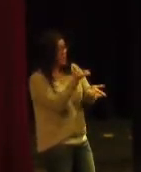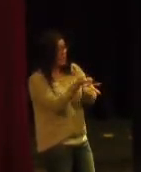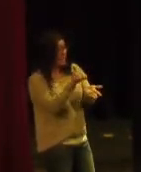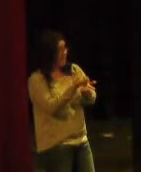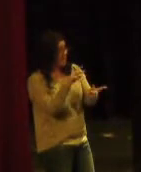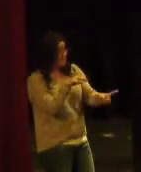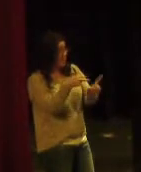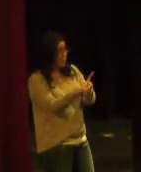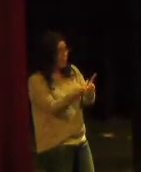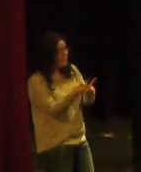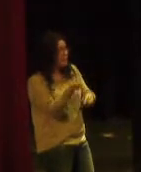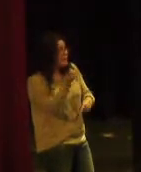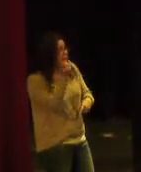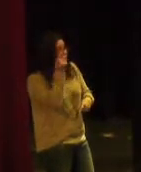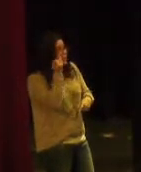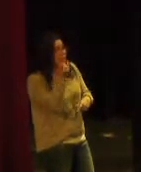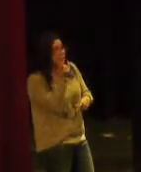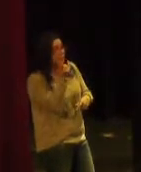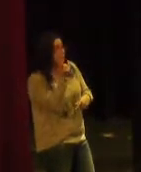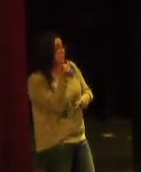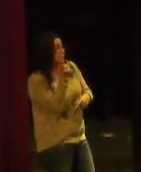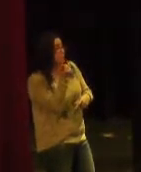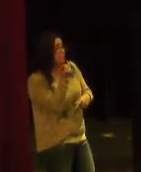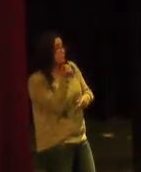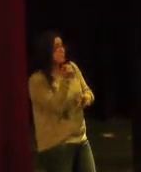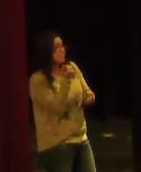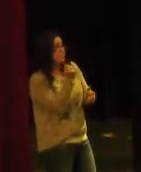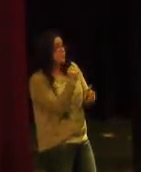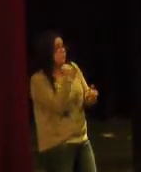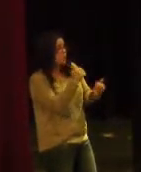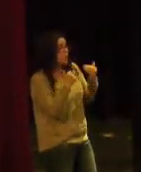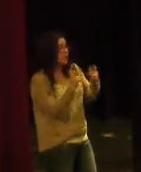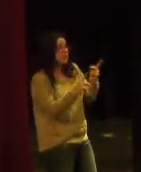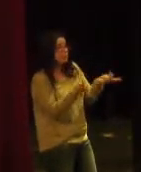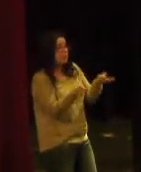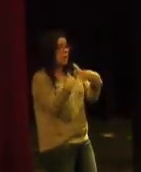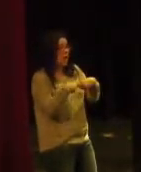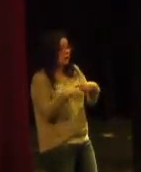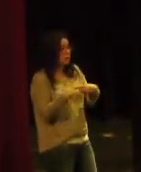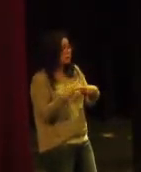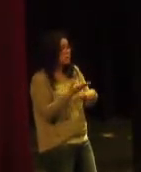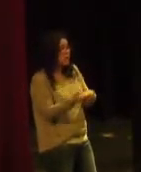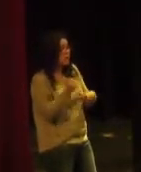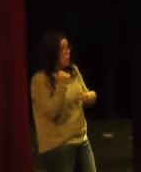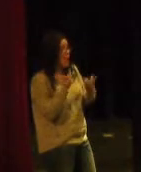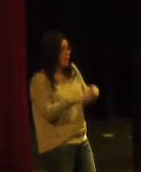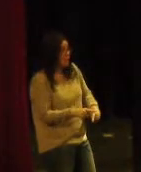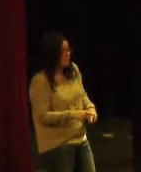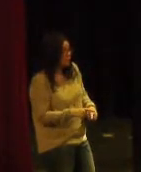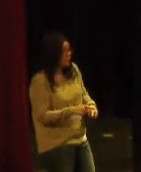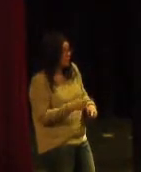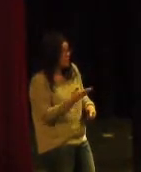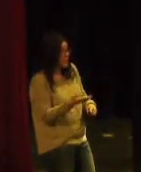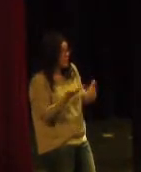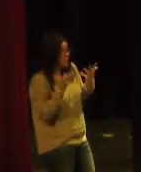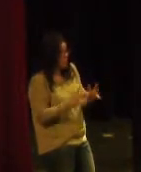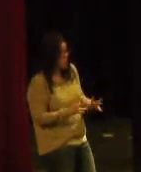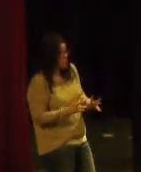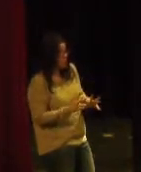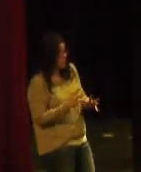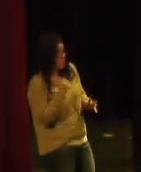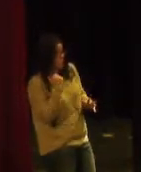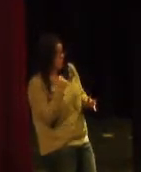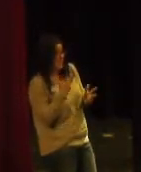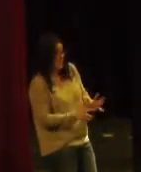standpoint, if we don't let these people and more of them in, then stuff isn't going to happen. Stuff will just not get done. But